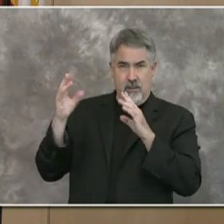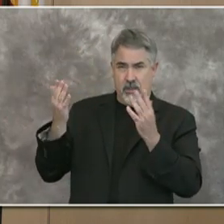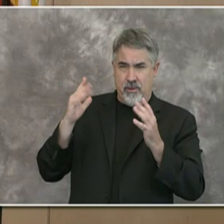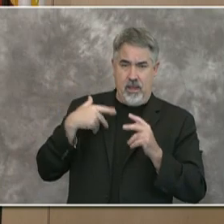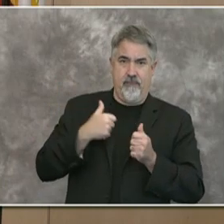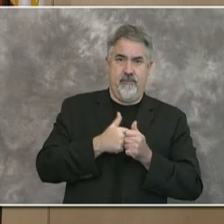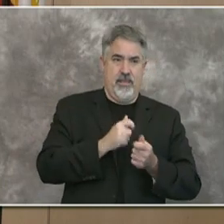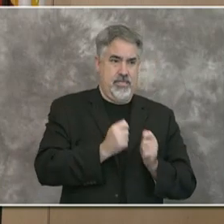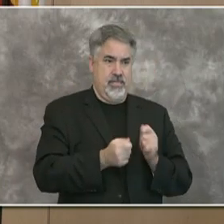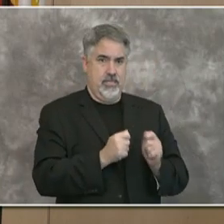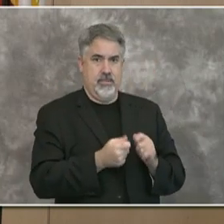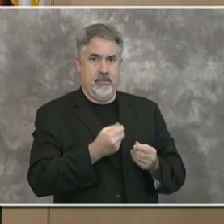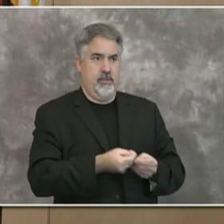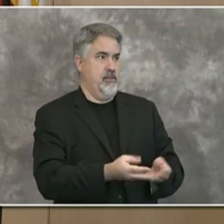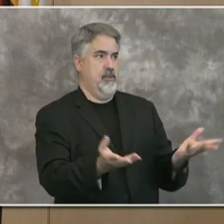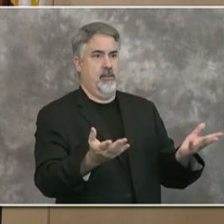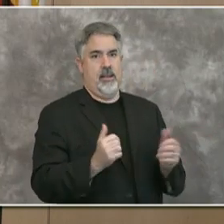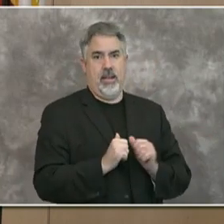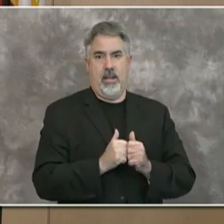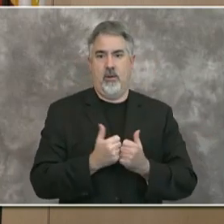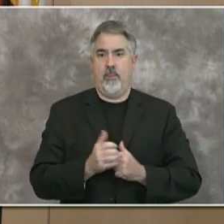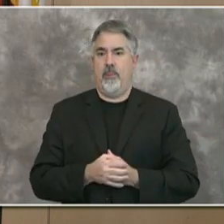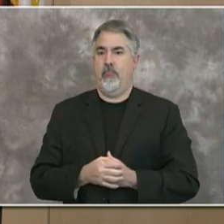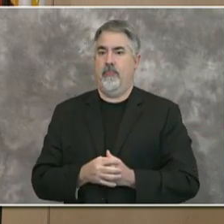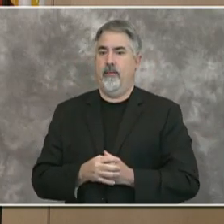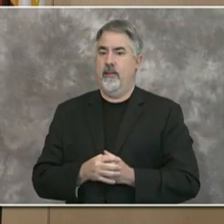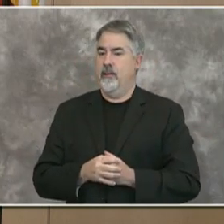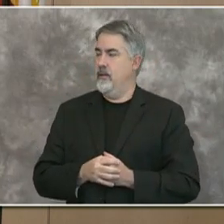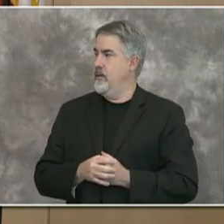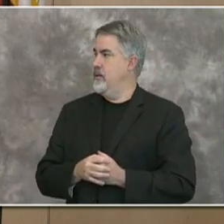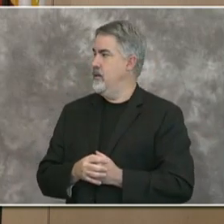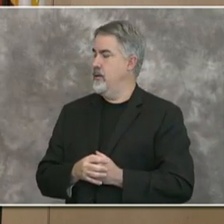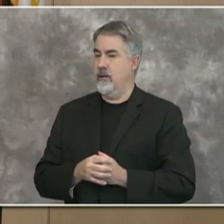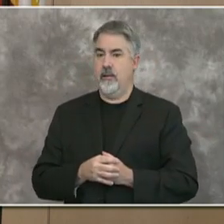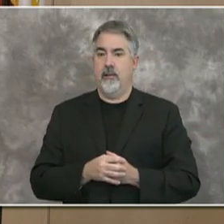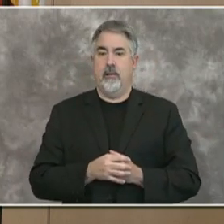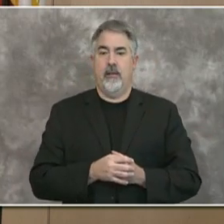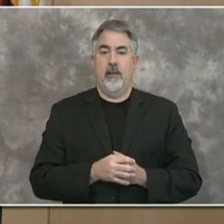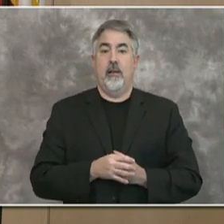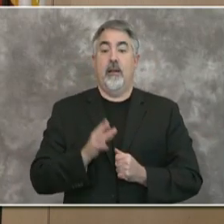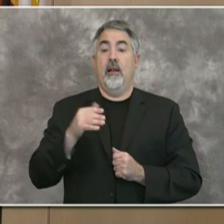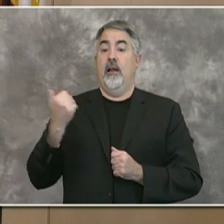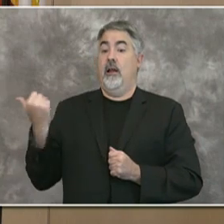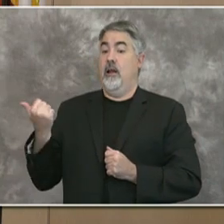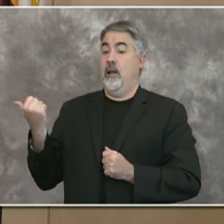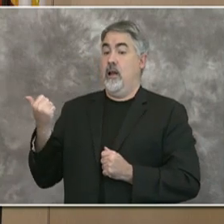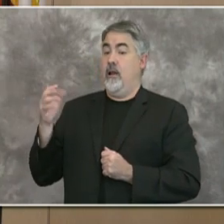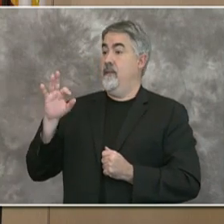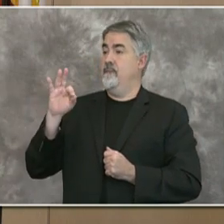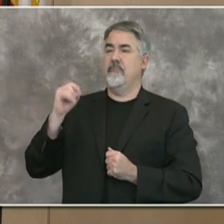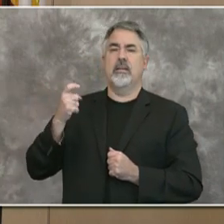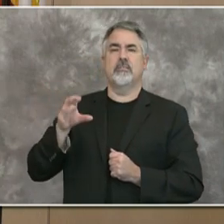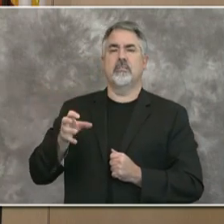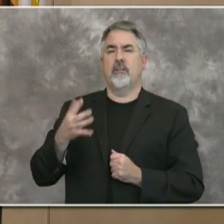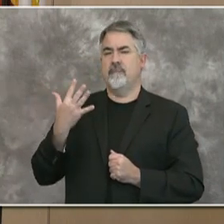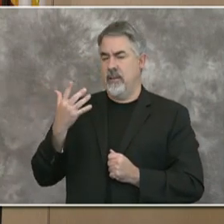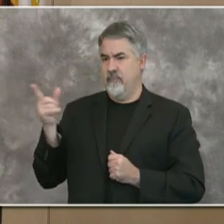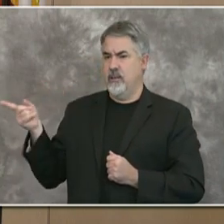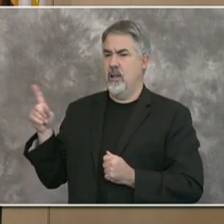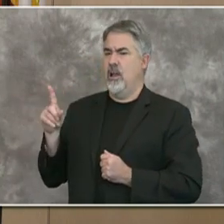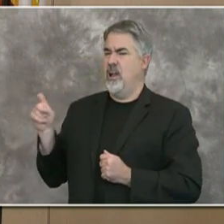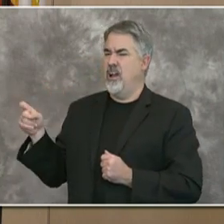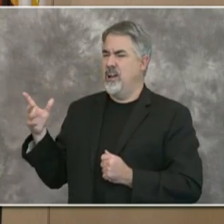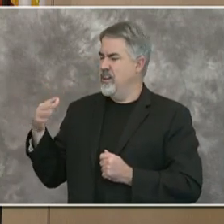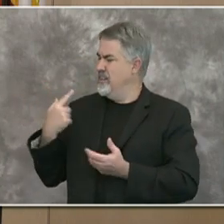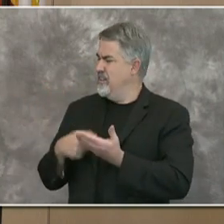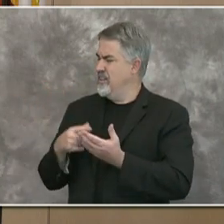one from Stephanie with Fox 5. If an essential worker comes into contact with a fellow worker who tests positive for coronavirus and is